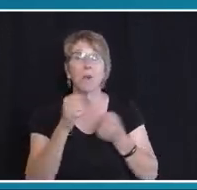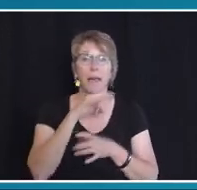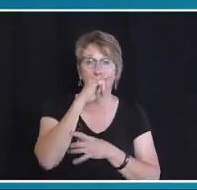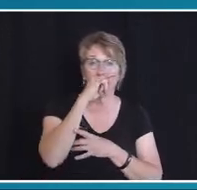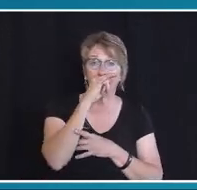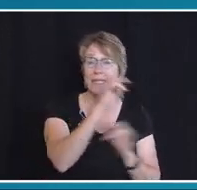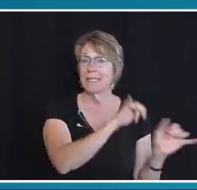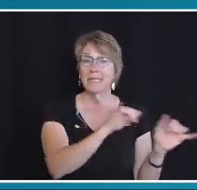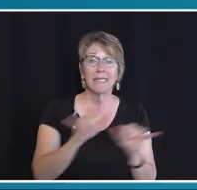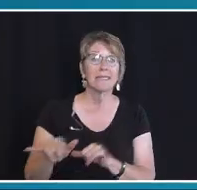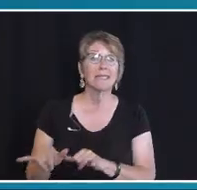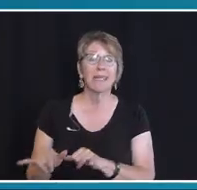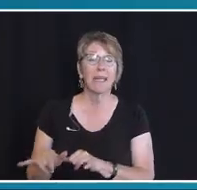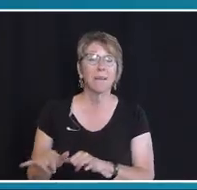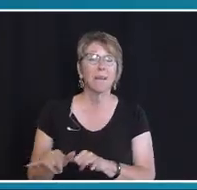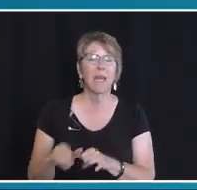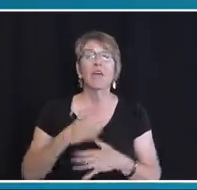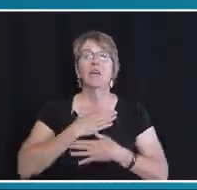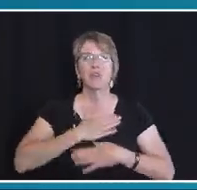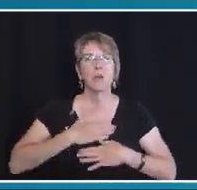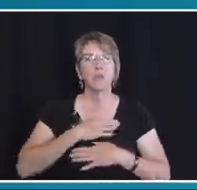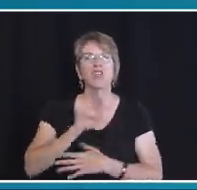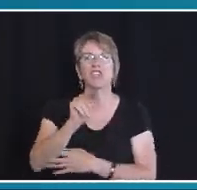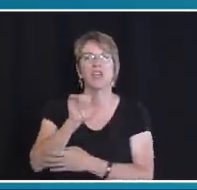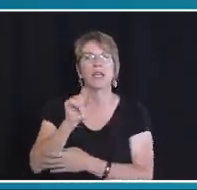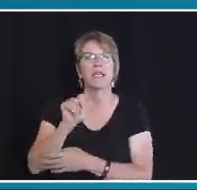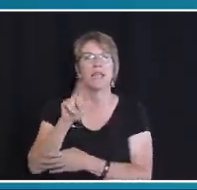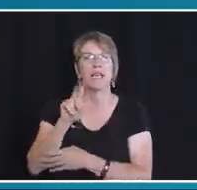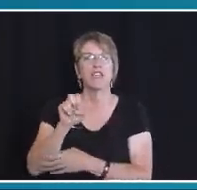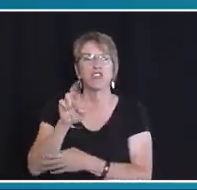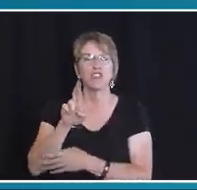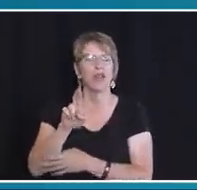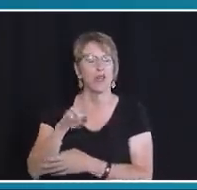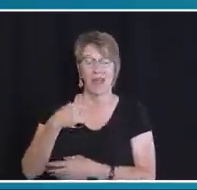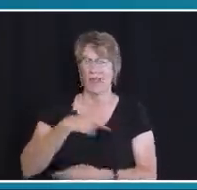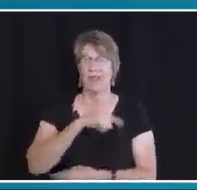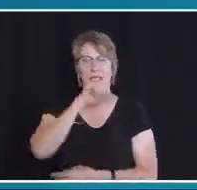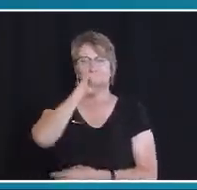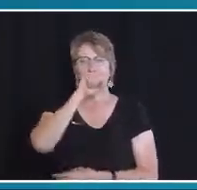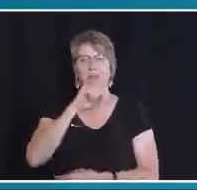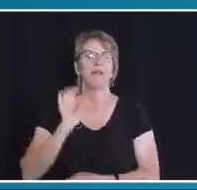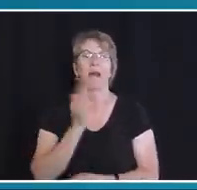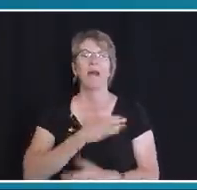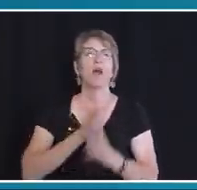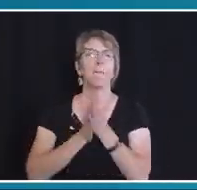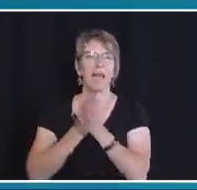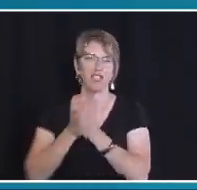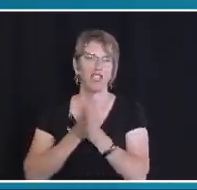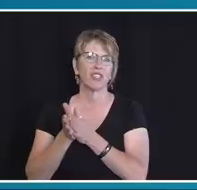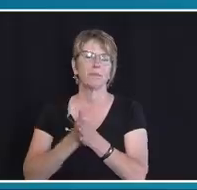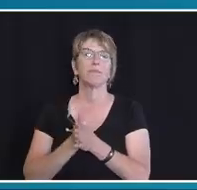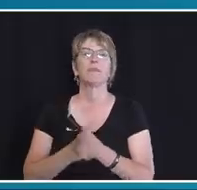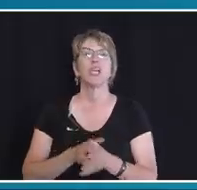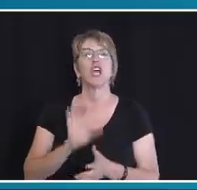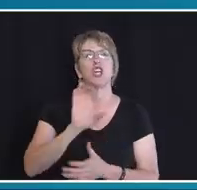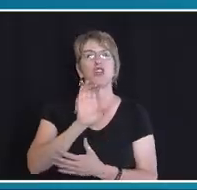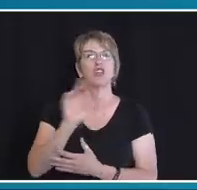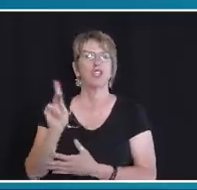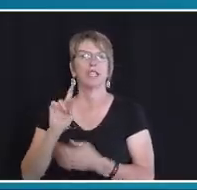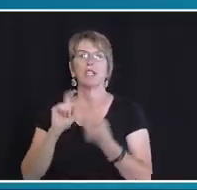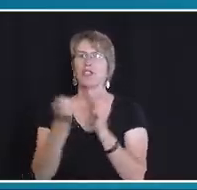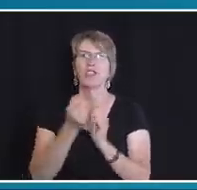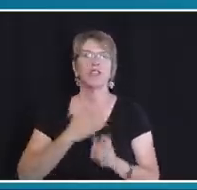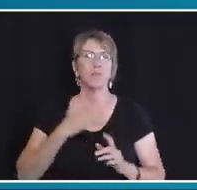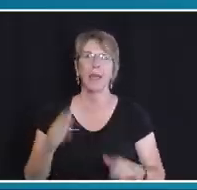being outside. We want them to appreciate nature. This is what we love. This is our passion. Courage Kenny changed my